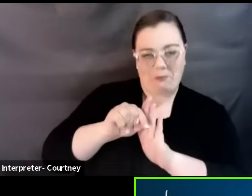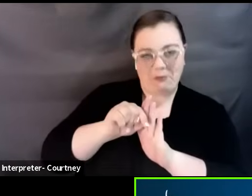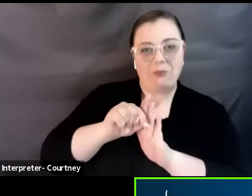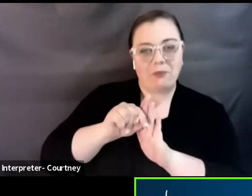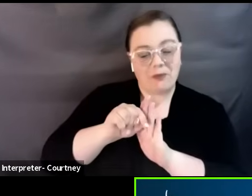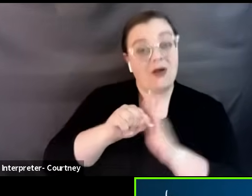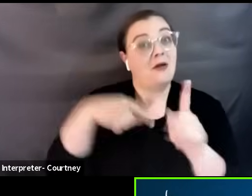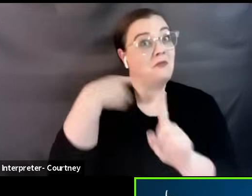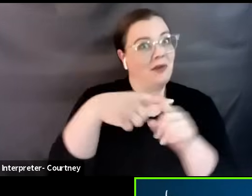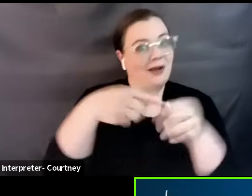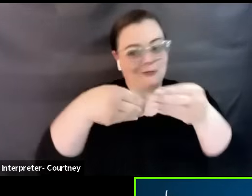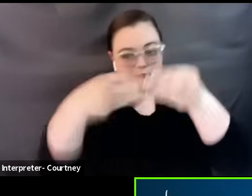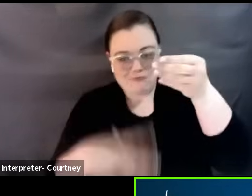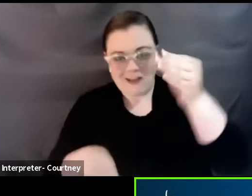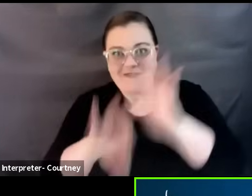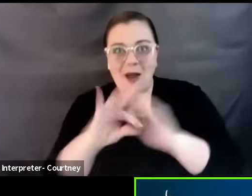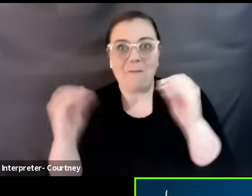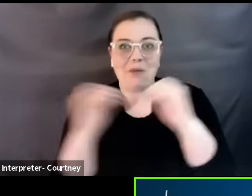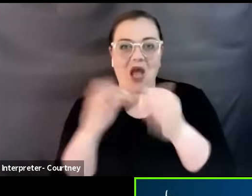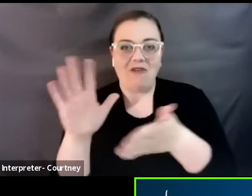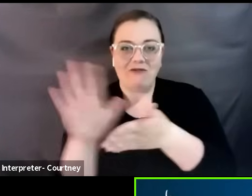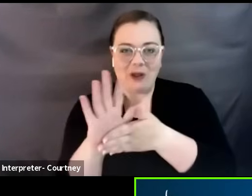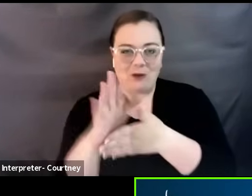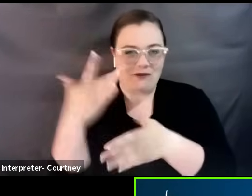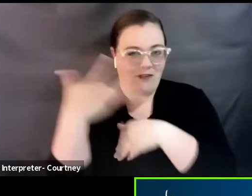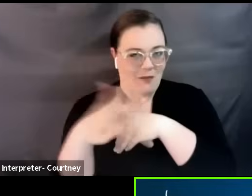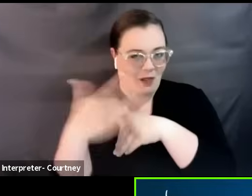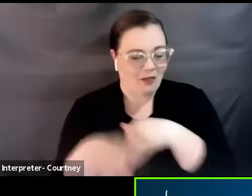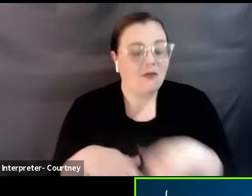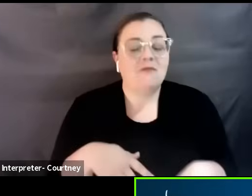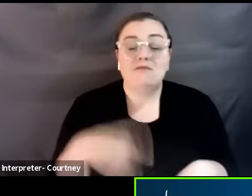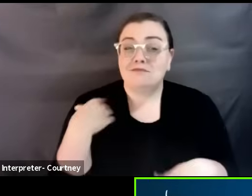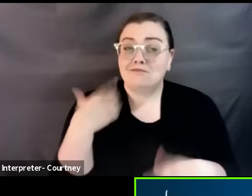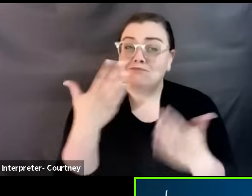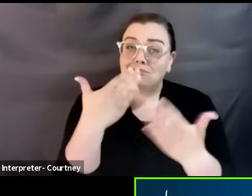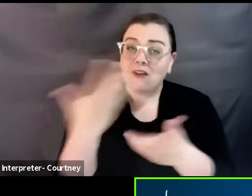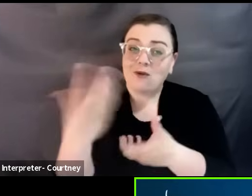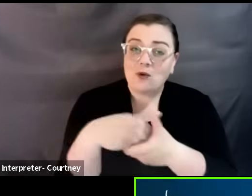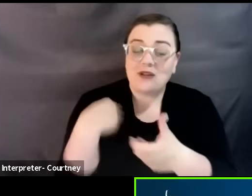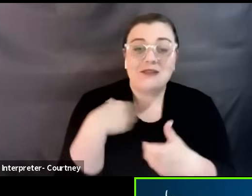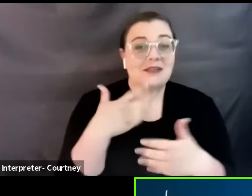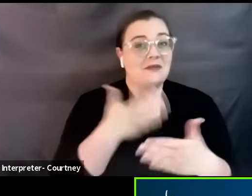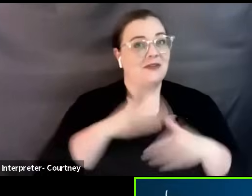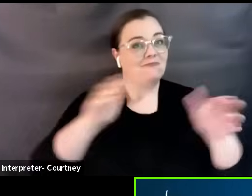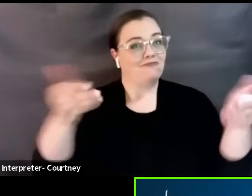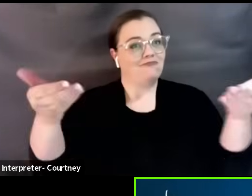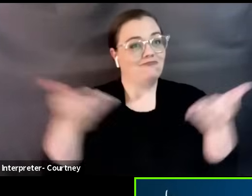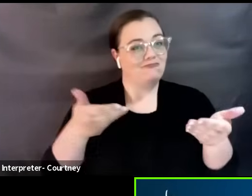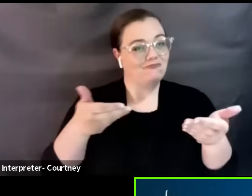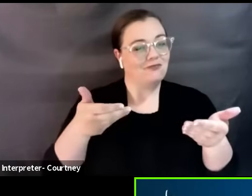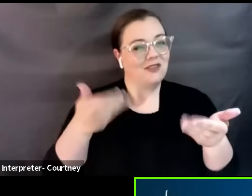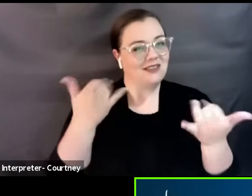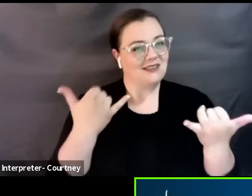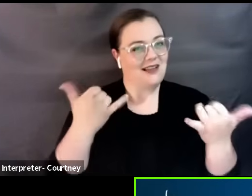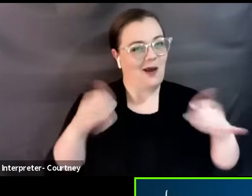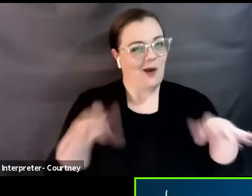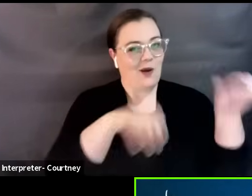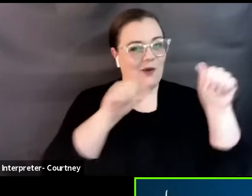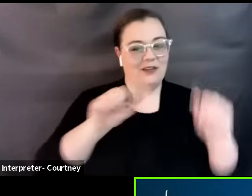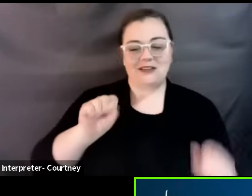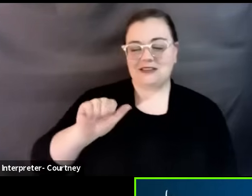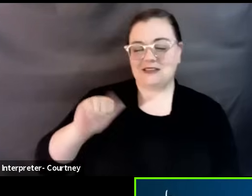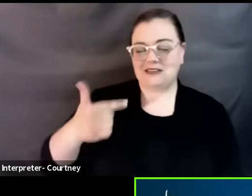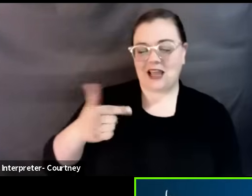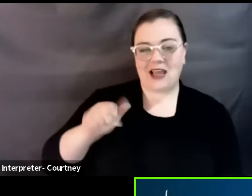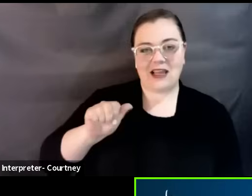along with more great content. So thanks again for joining us, and please give a warm welcome to today's host, SAG-AFTRA